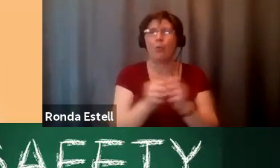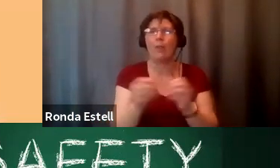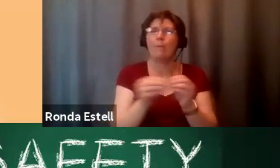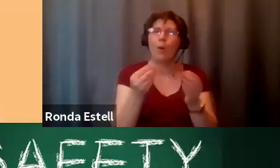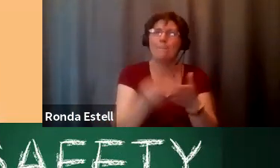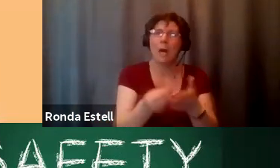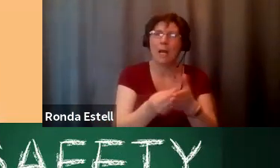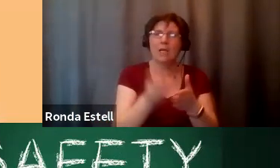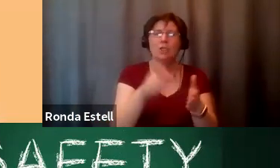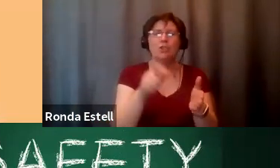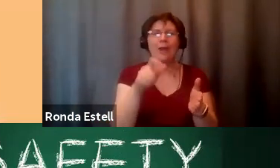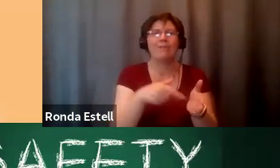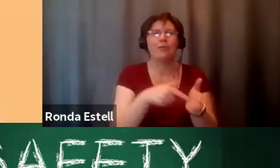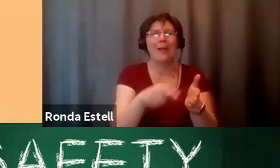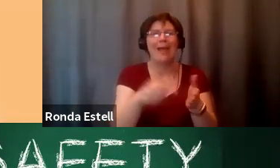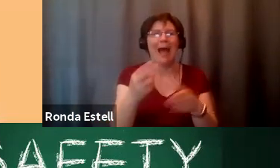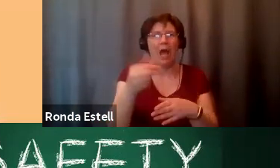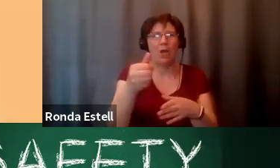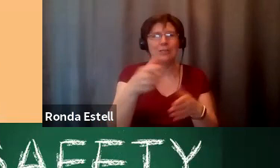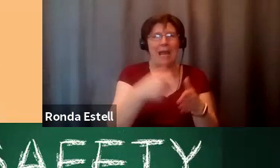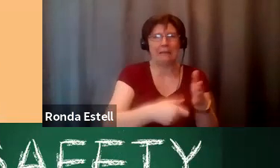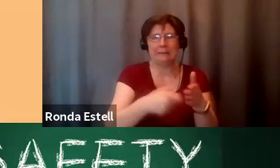should have to pay higher taxes?